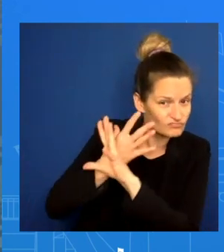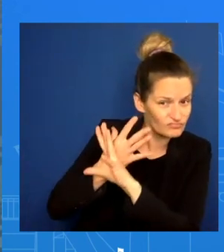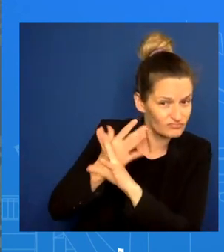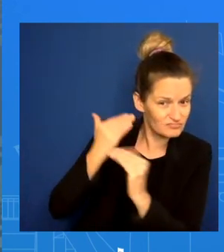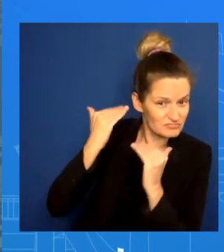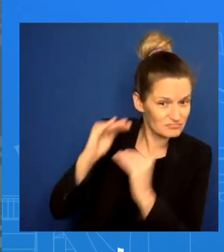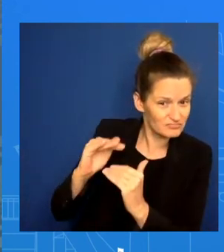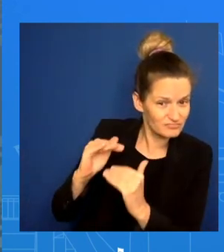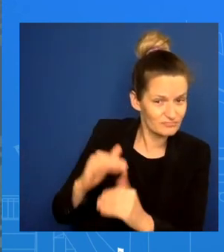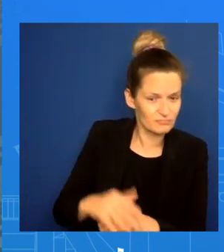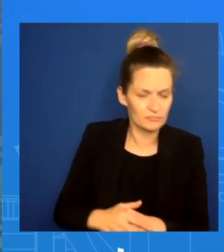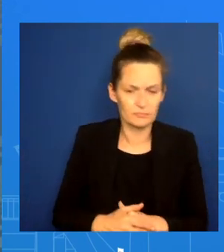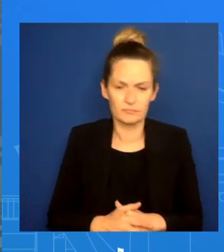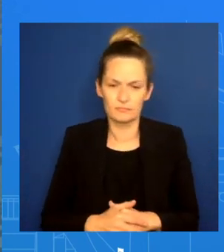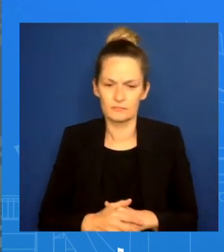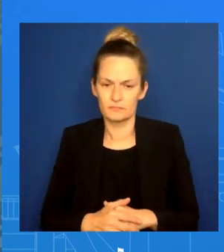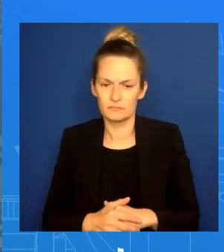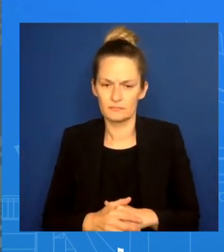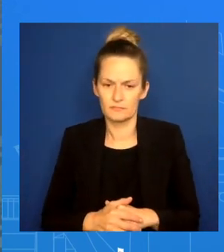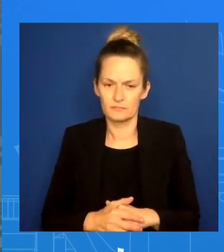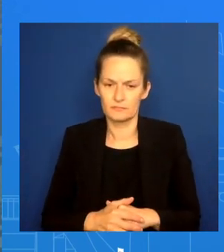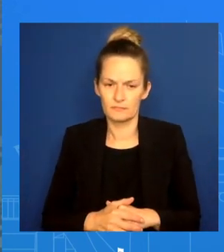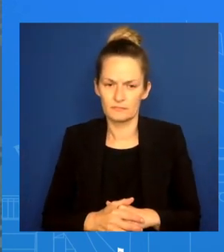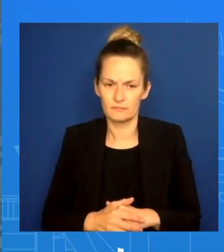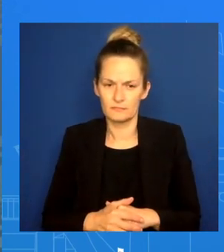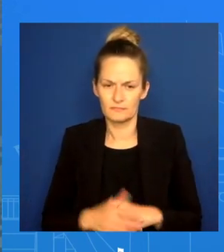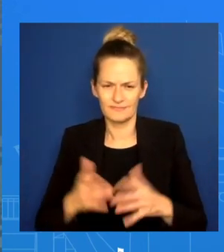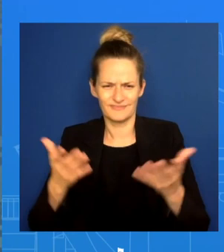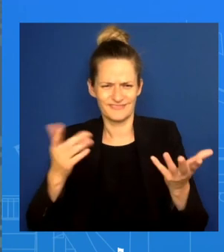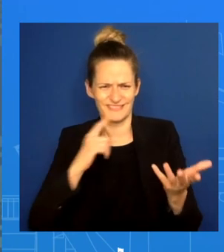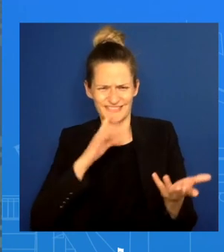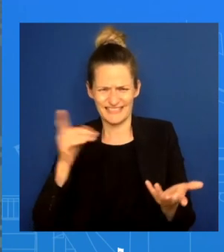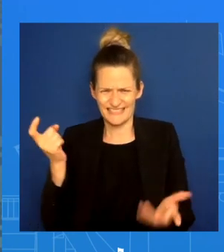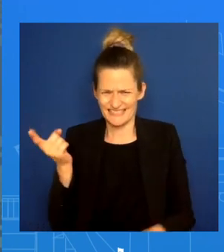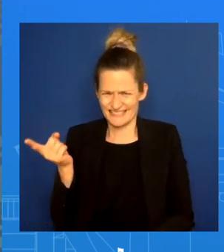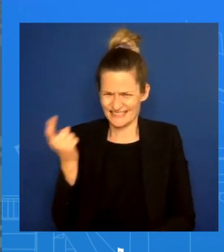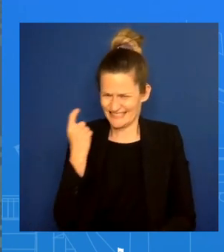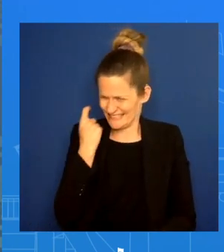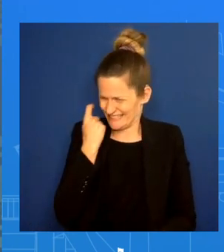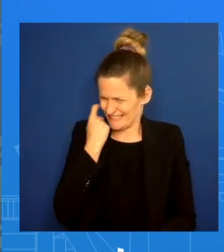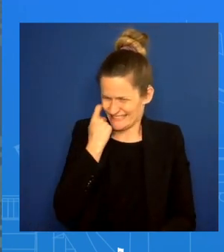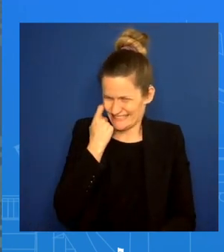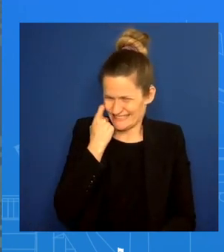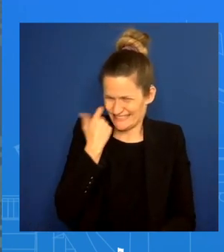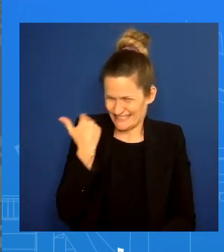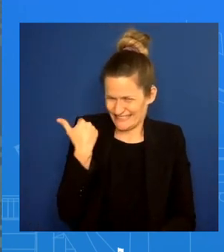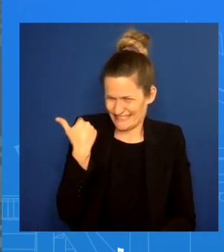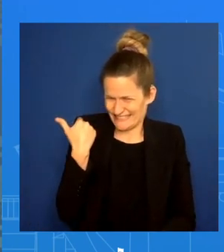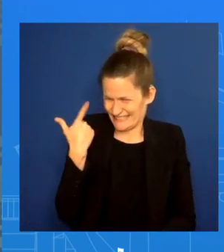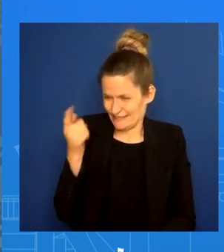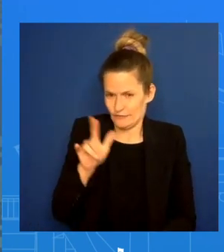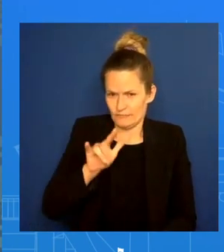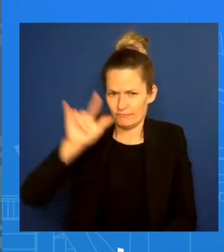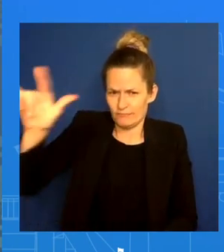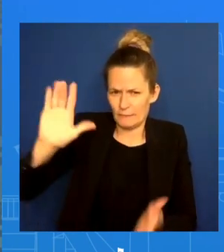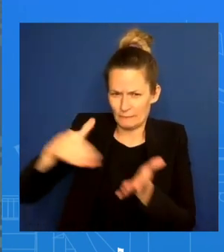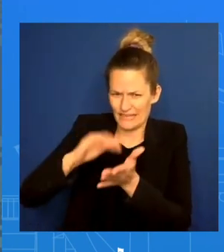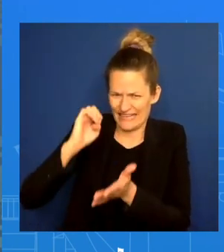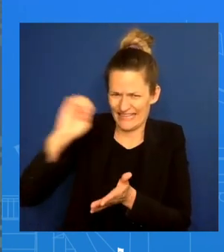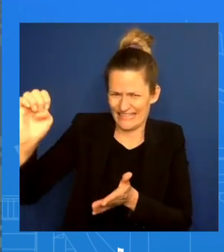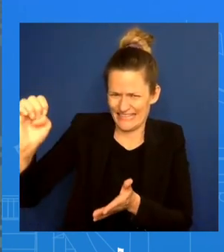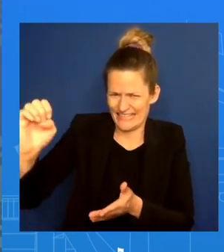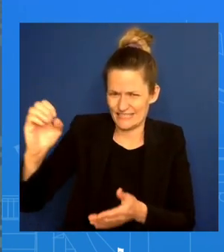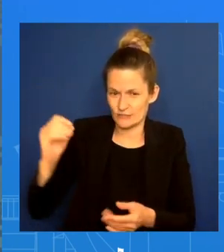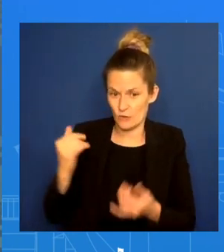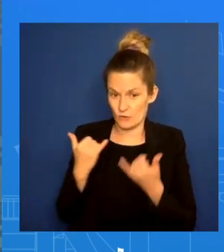Yeah, so we just came off a very important trip to the Middle East. I don't have a trip to Beijing to speak to or announce today, and I don't have a visit by